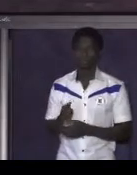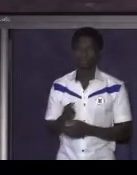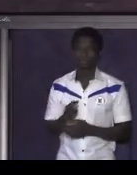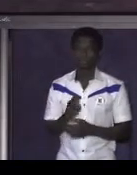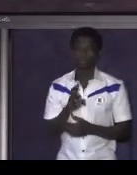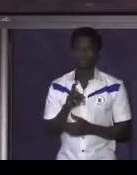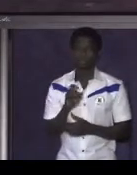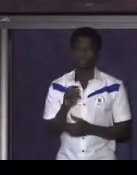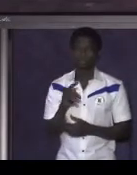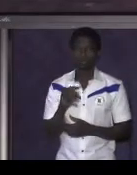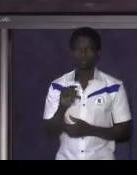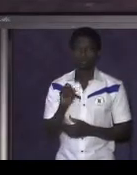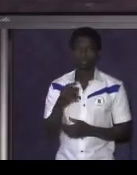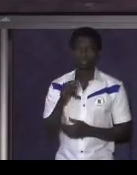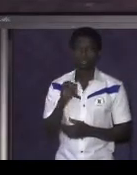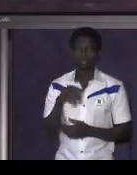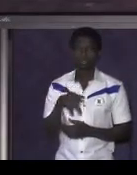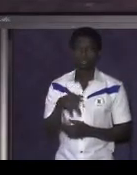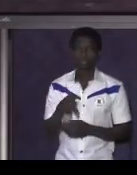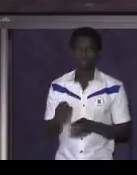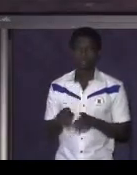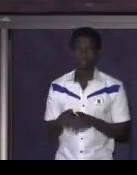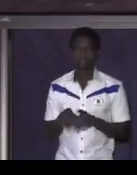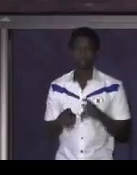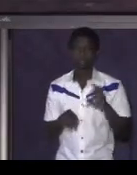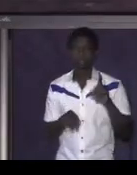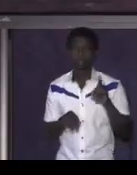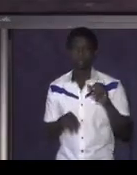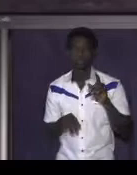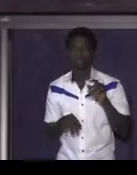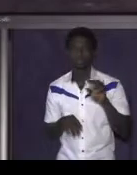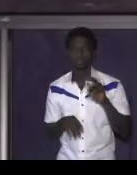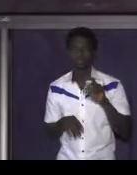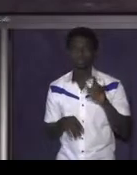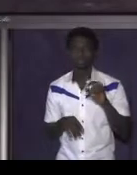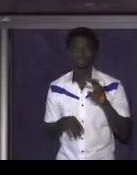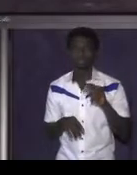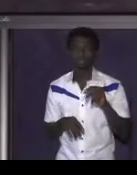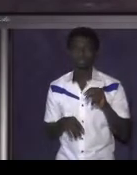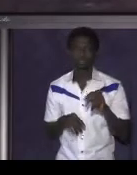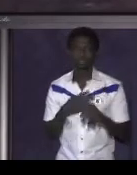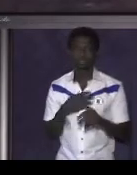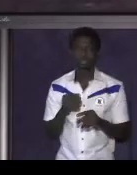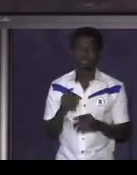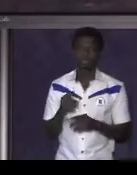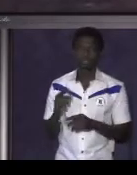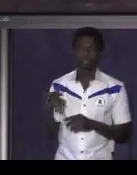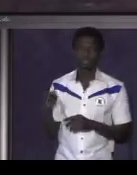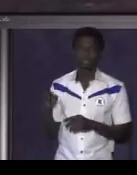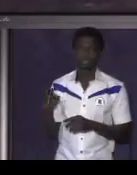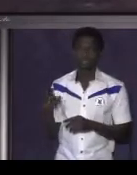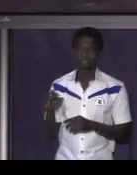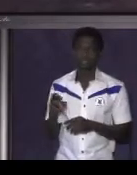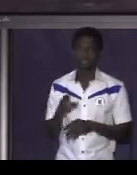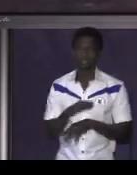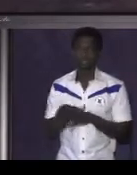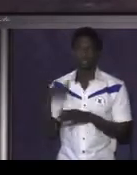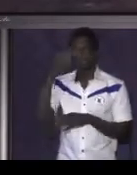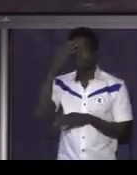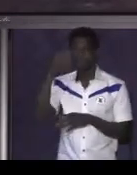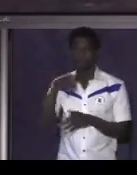Courtship. C. Discrimination. And D. Gender. Don't forget, when we add the